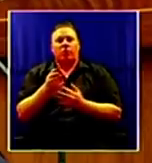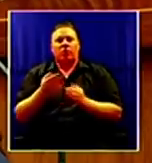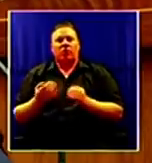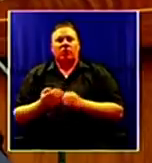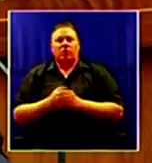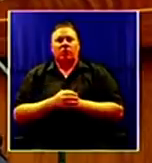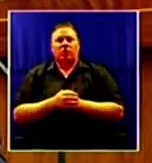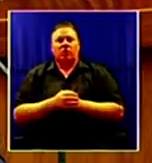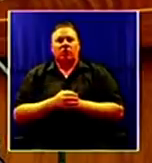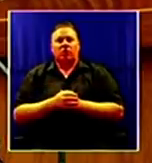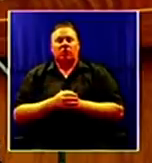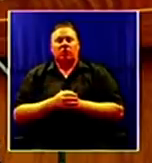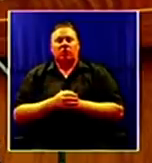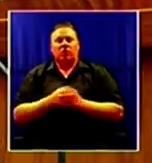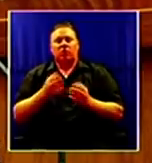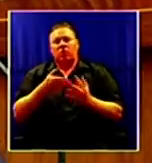blended finance system.